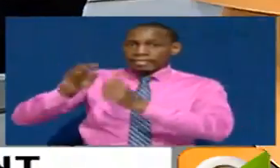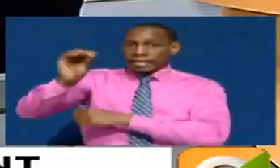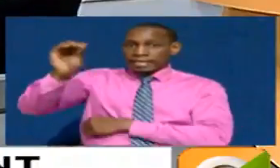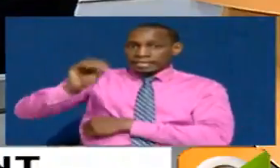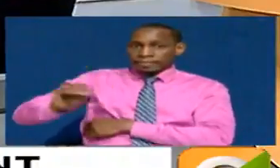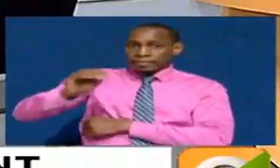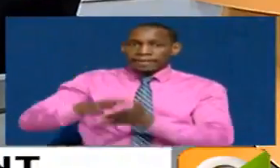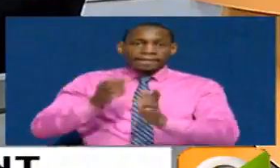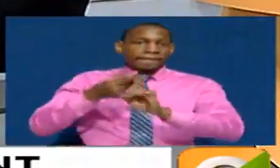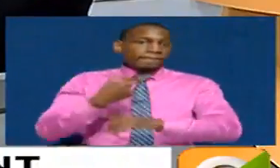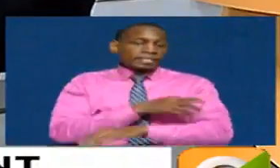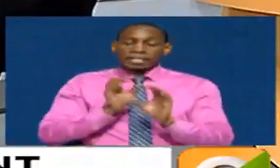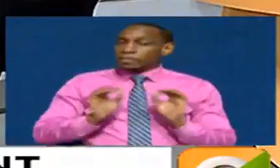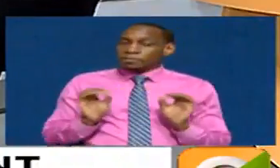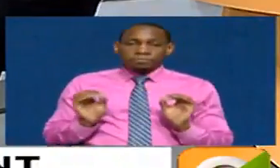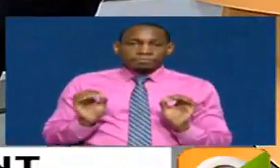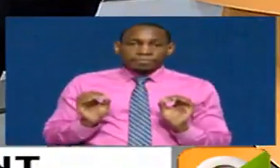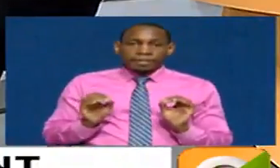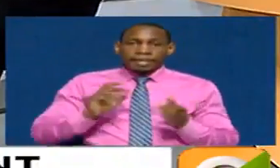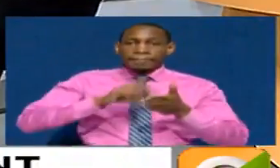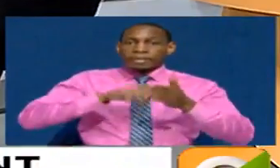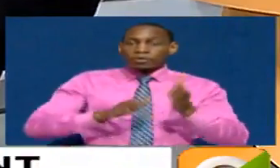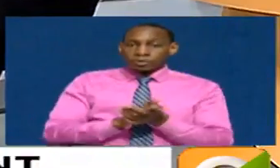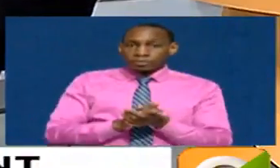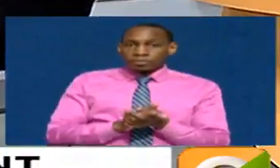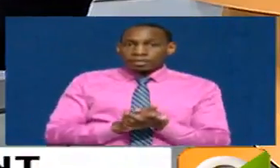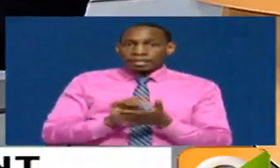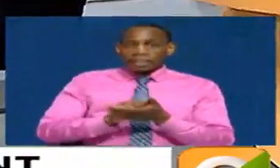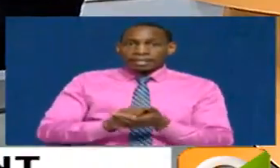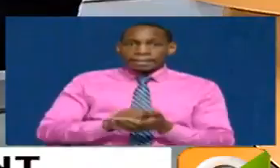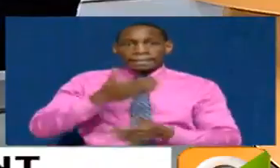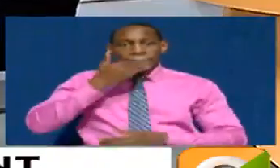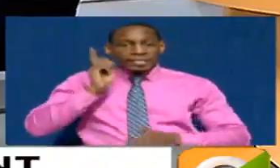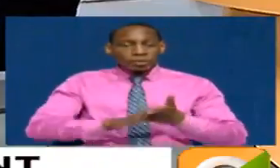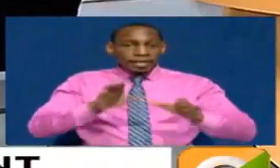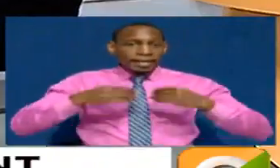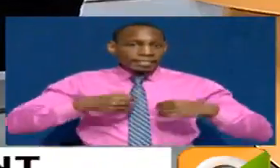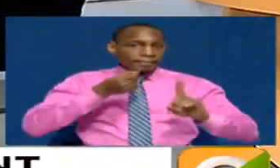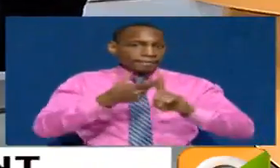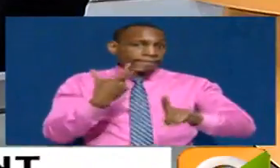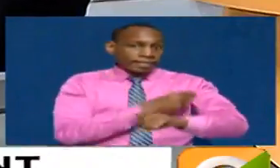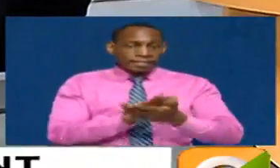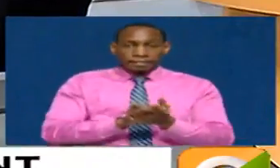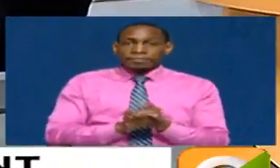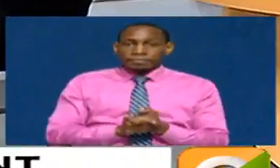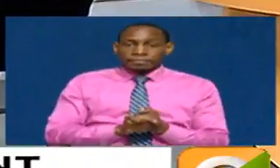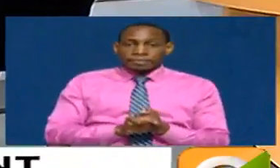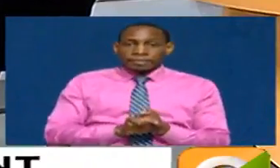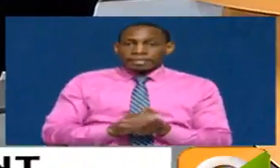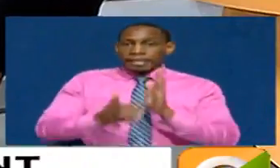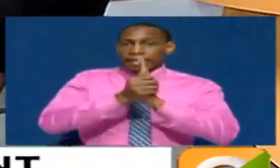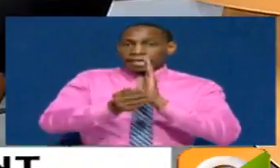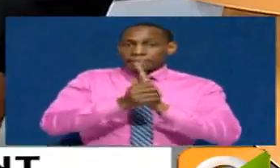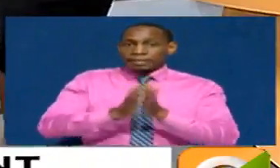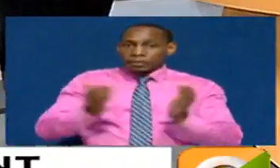99% were not vaccinated. So that means that ultimately, one is better vaccinated than not.